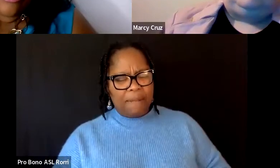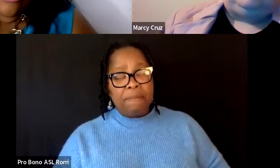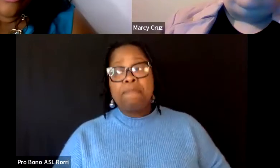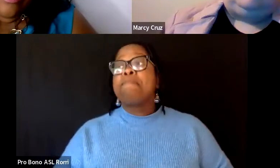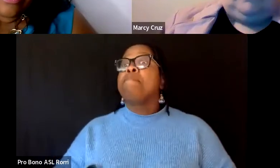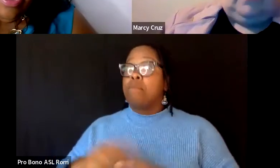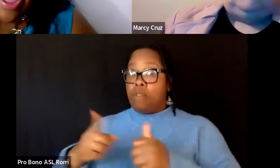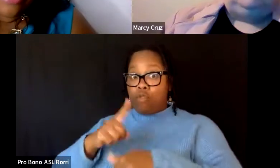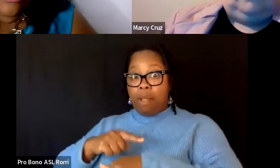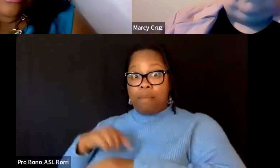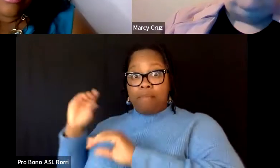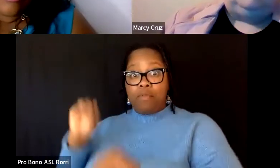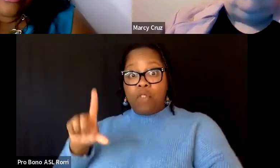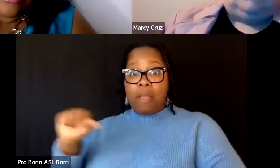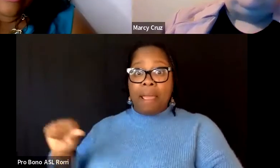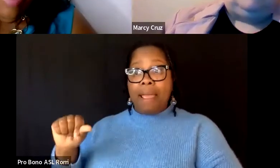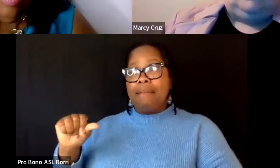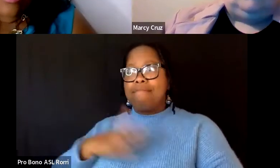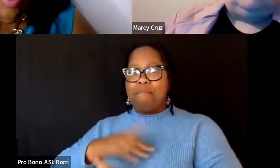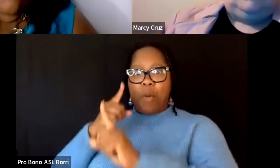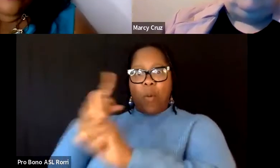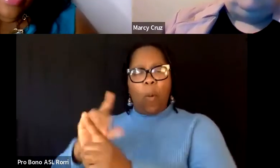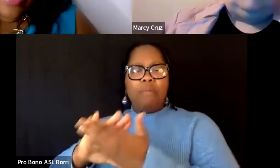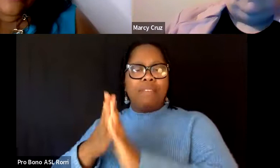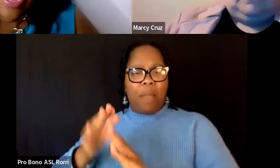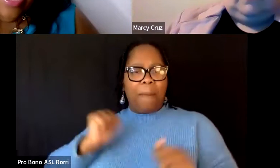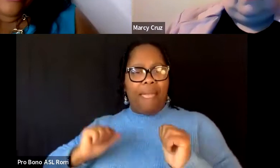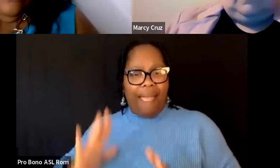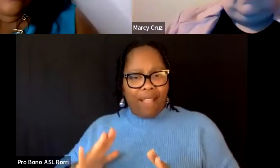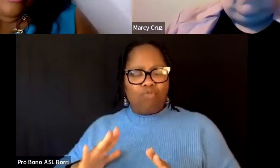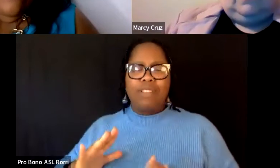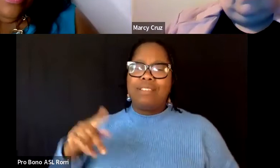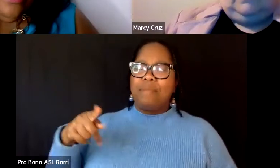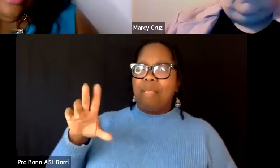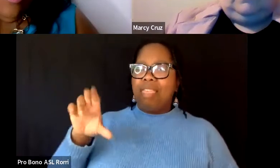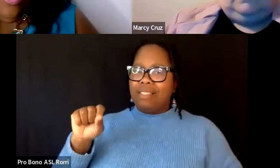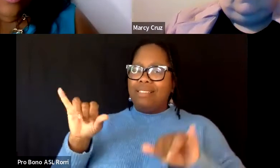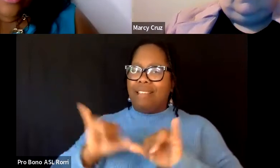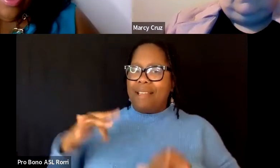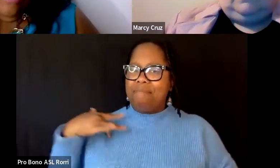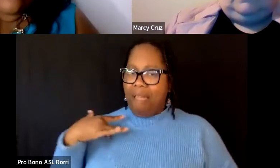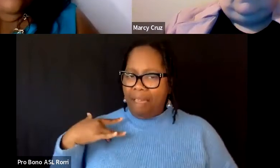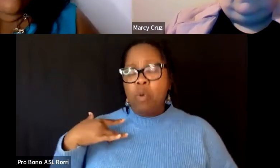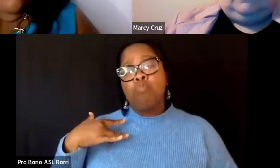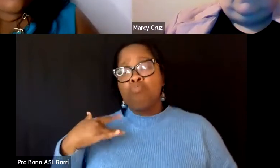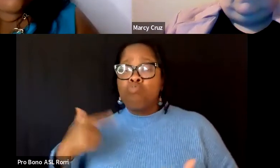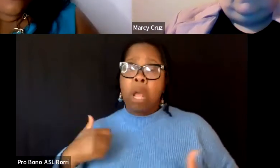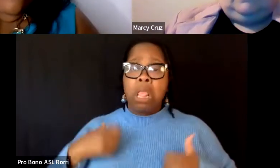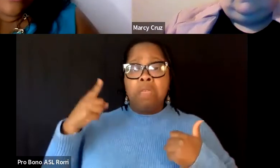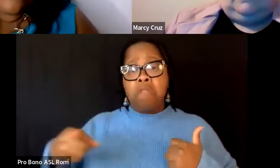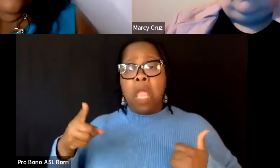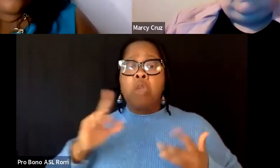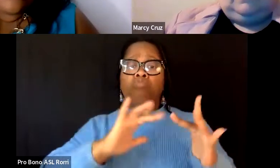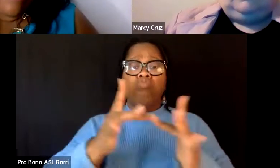to pursue being an actress and a plus size model. But as I, lived there and networked, I was exposed to